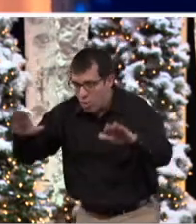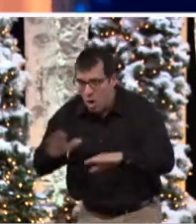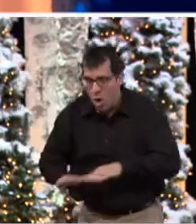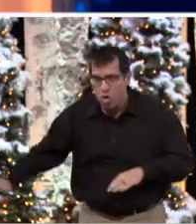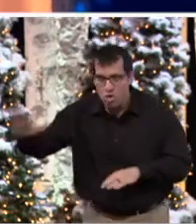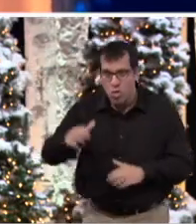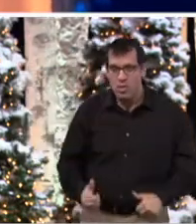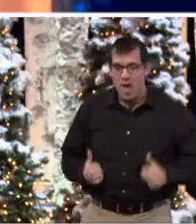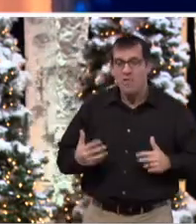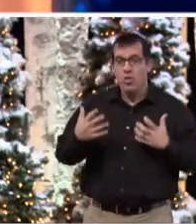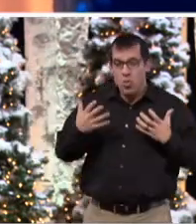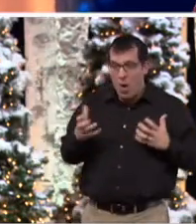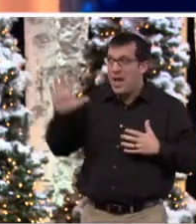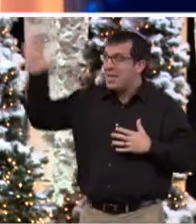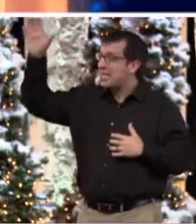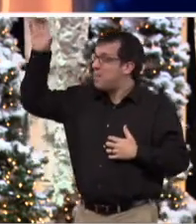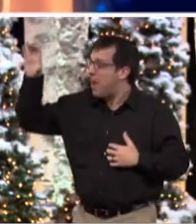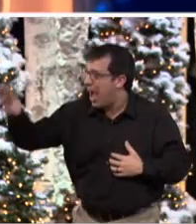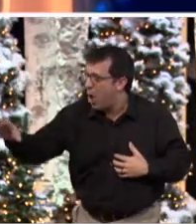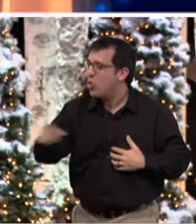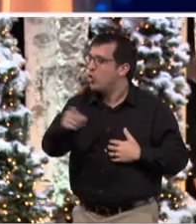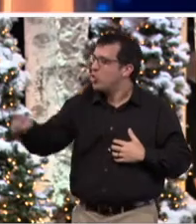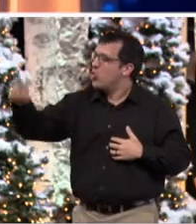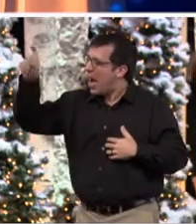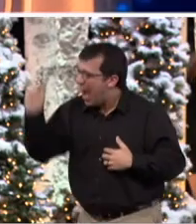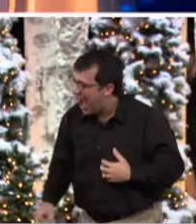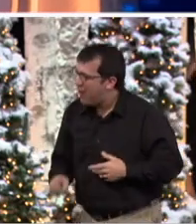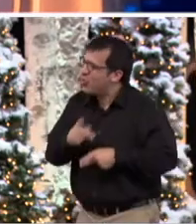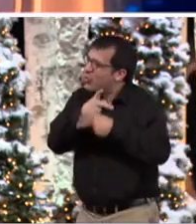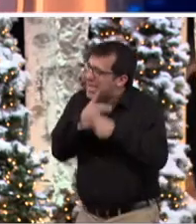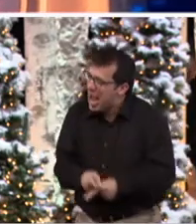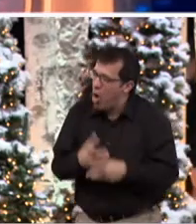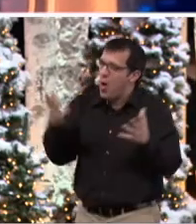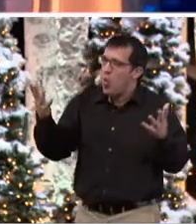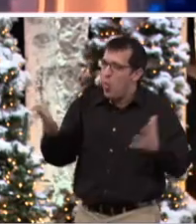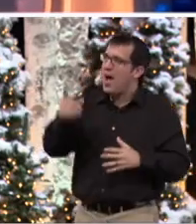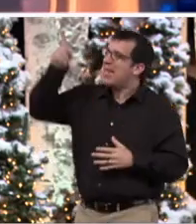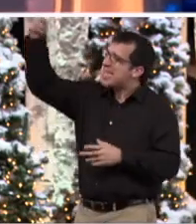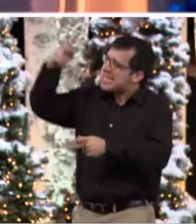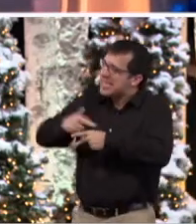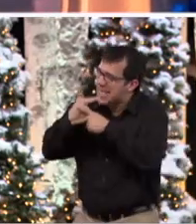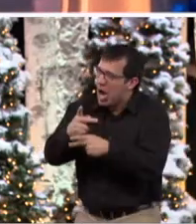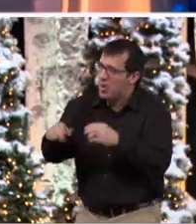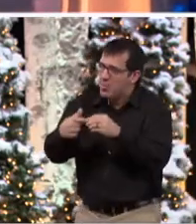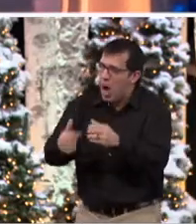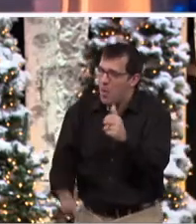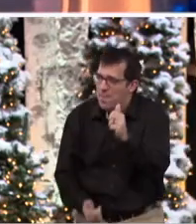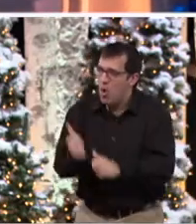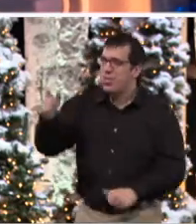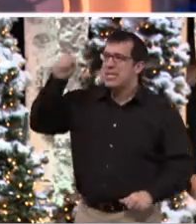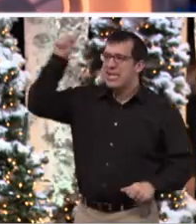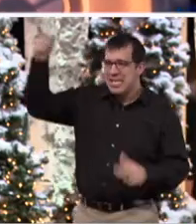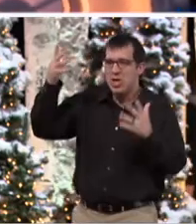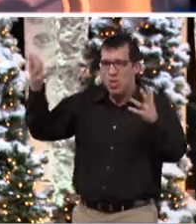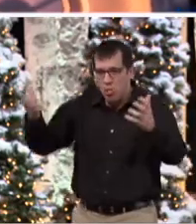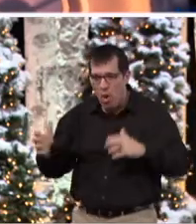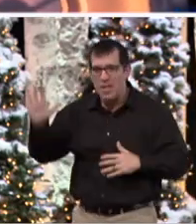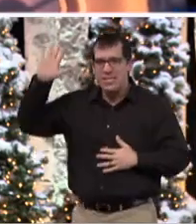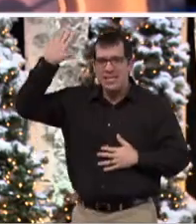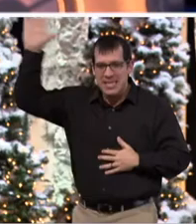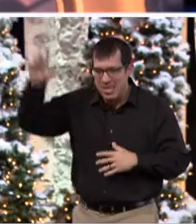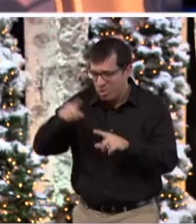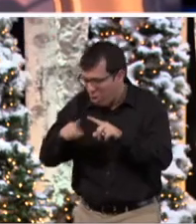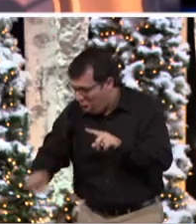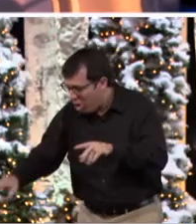God's power in your life, you have to care about what He cares about most. He wants His lost